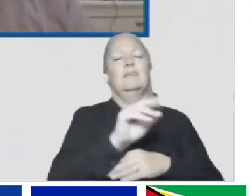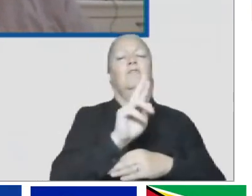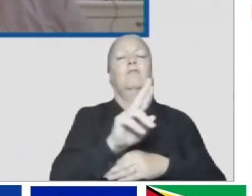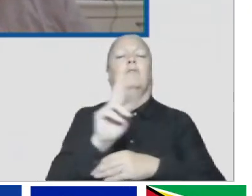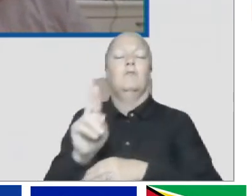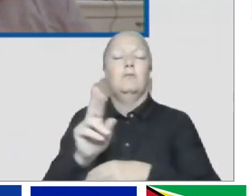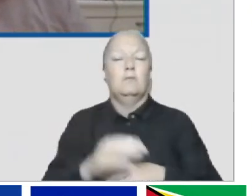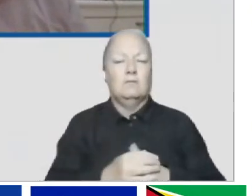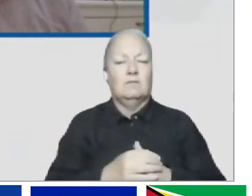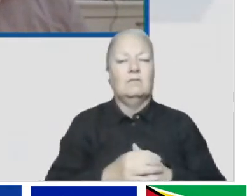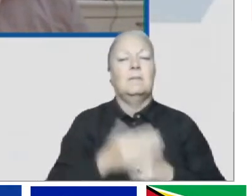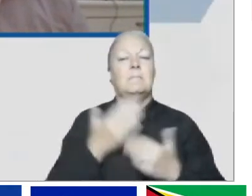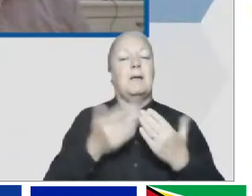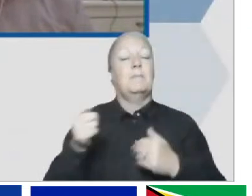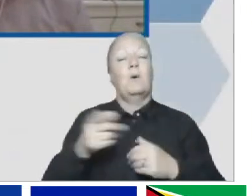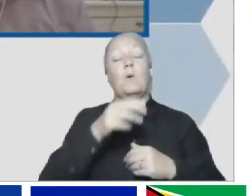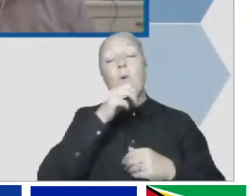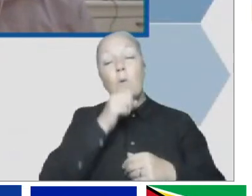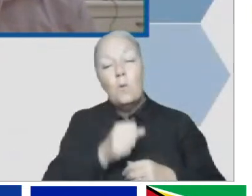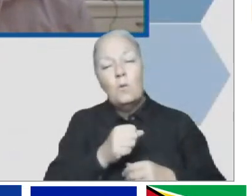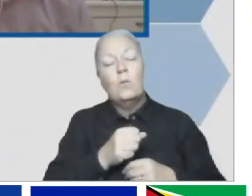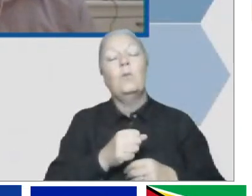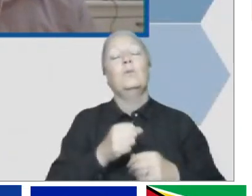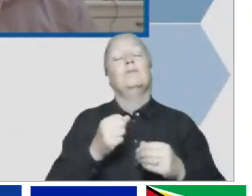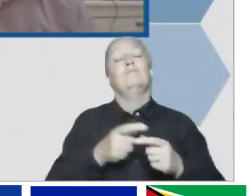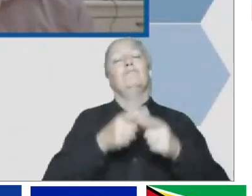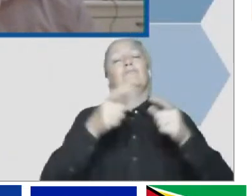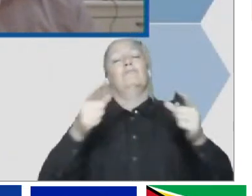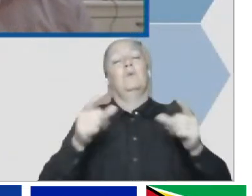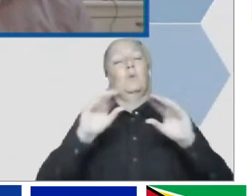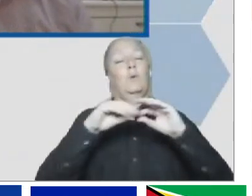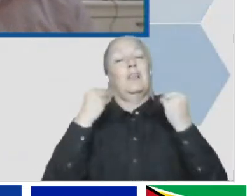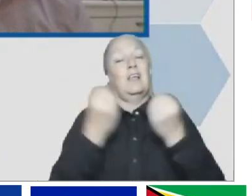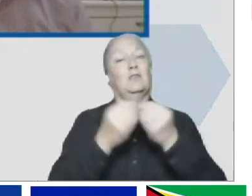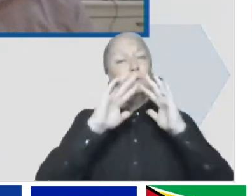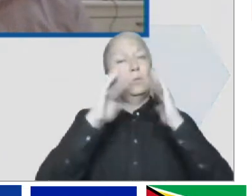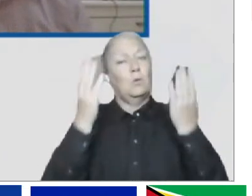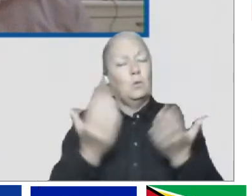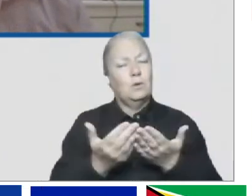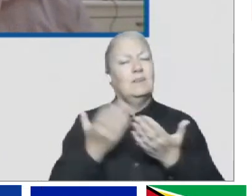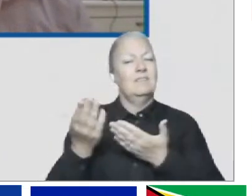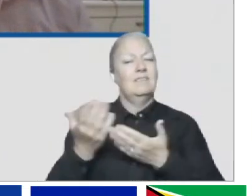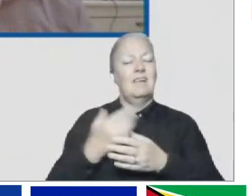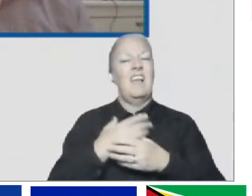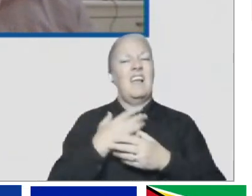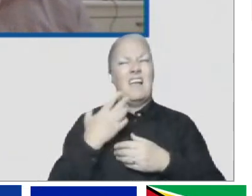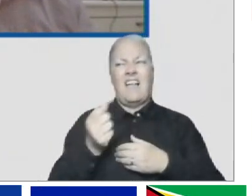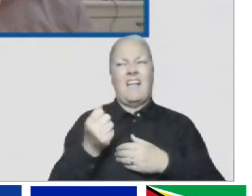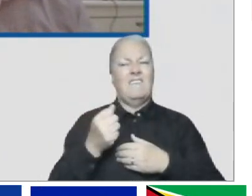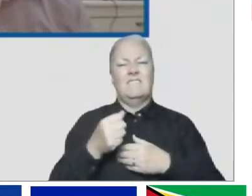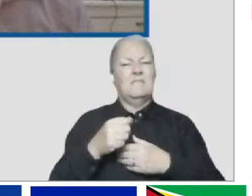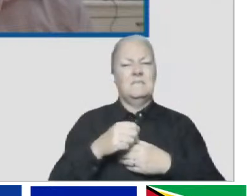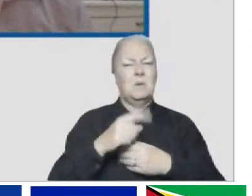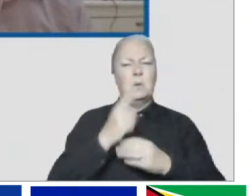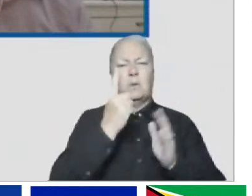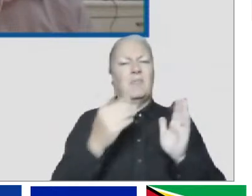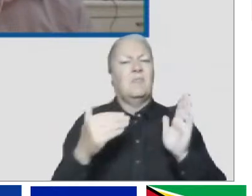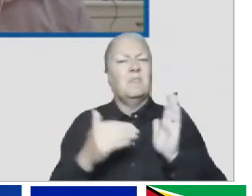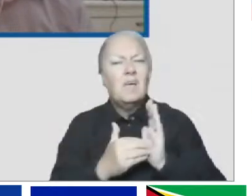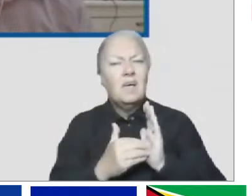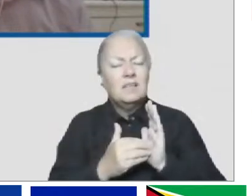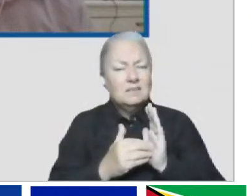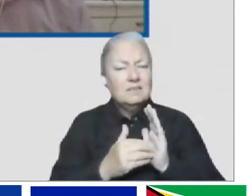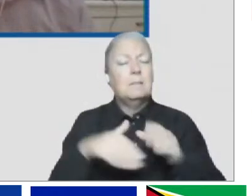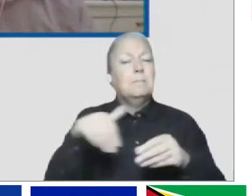of the organizations in the world. I think it's over 1,000 members now, probably more than 100 countries involved.